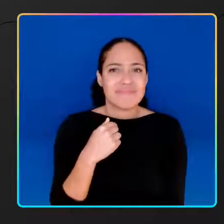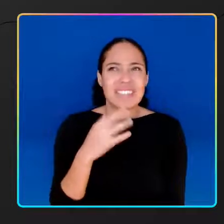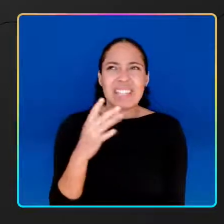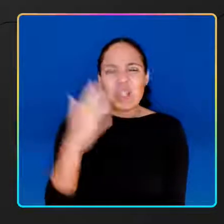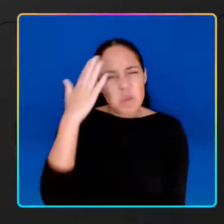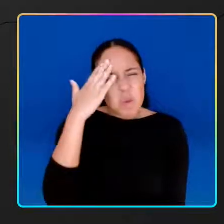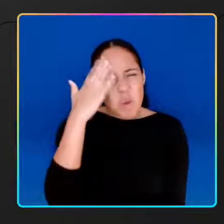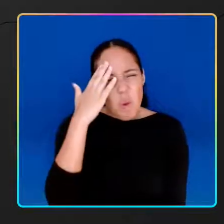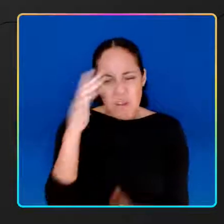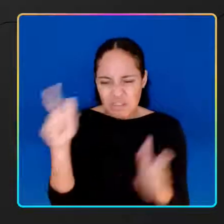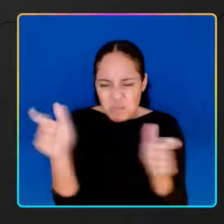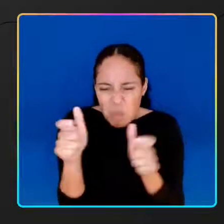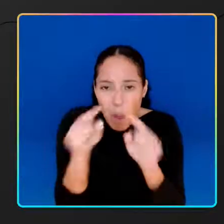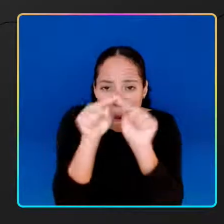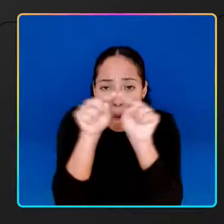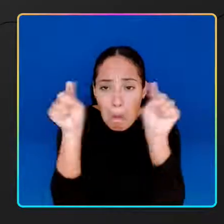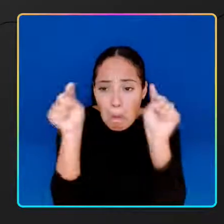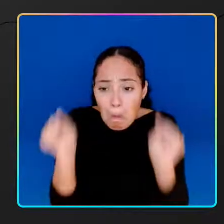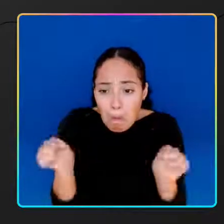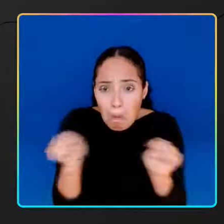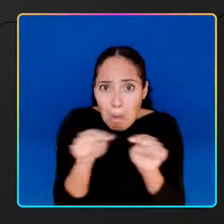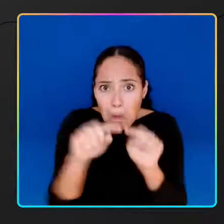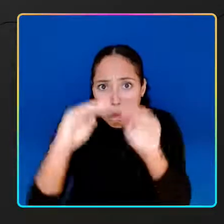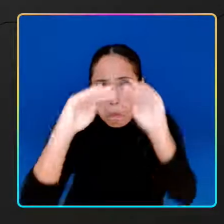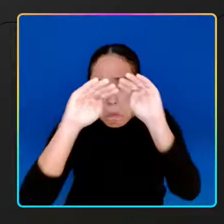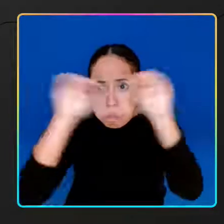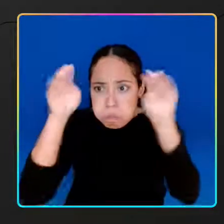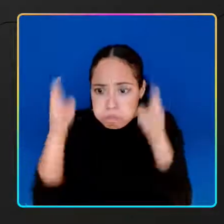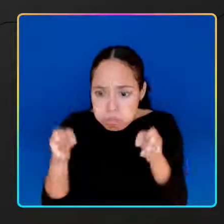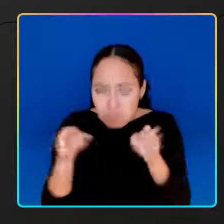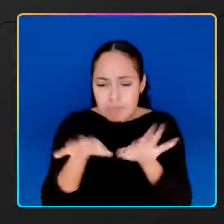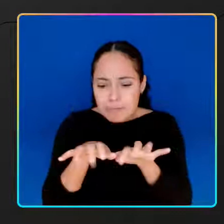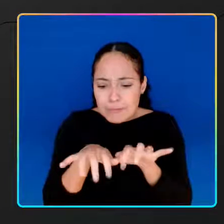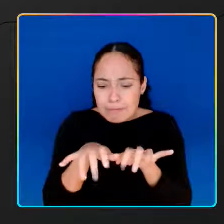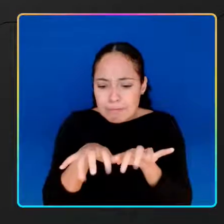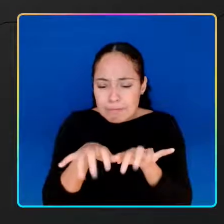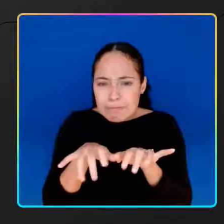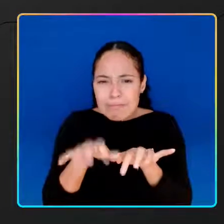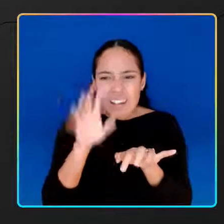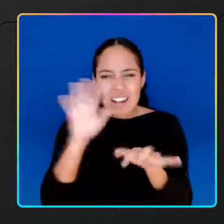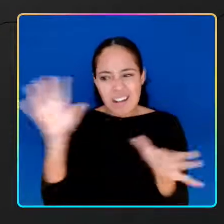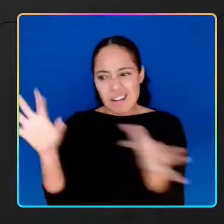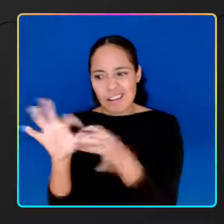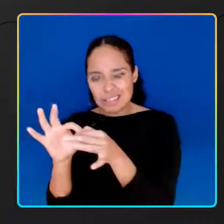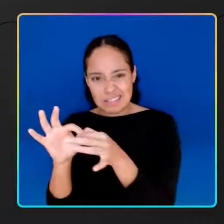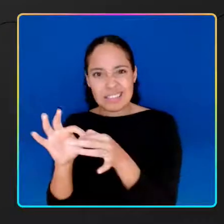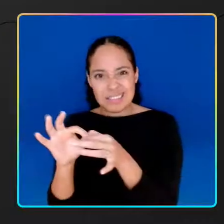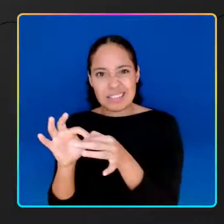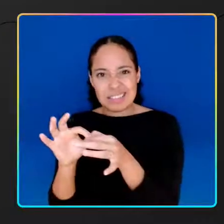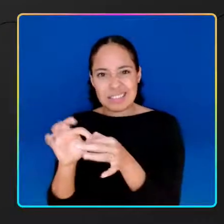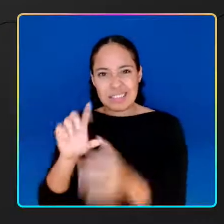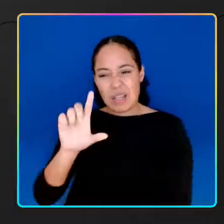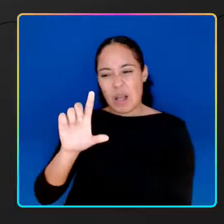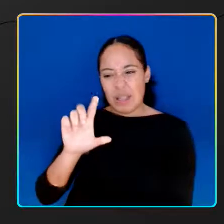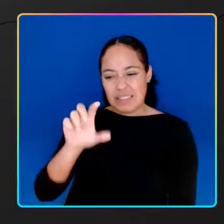small monitor, and I connect to internet with a dial-up one. I remember still the